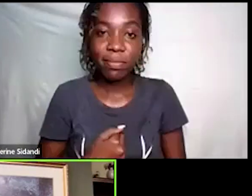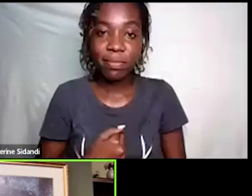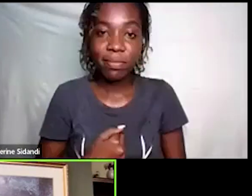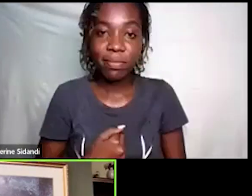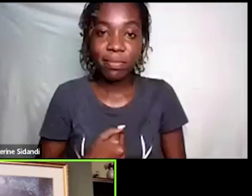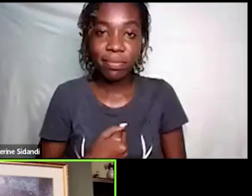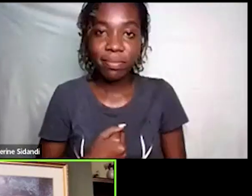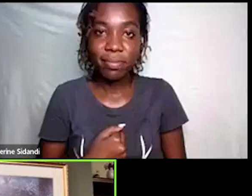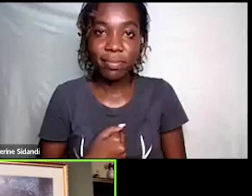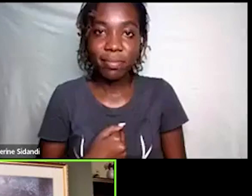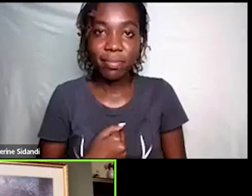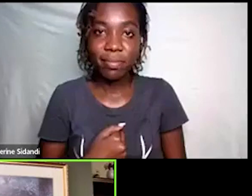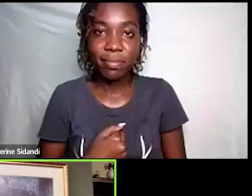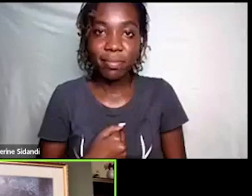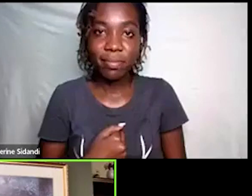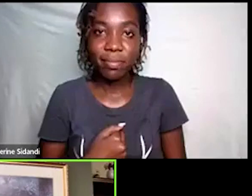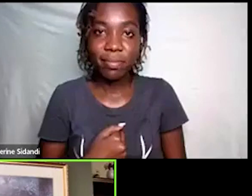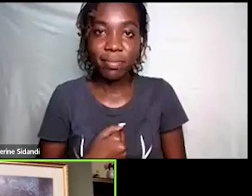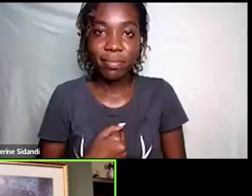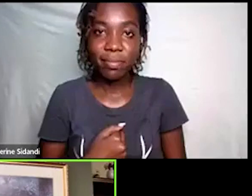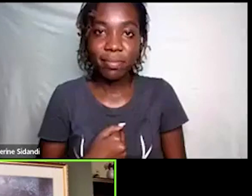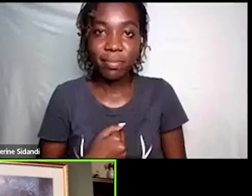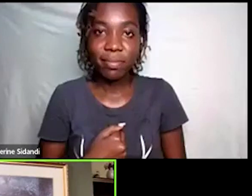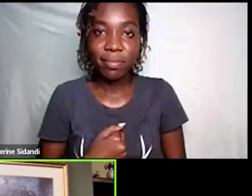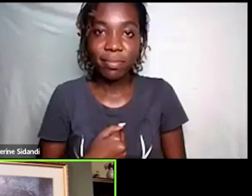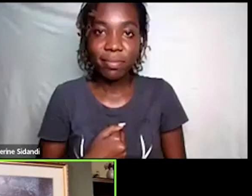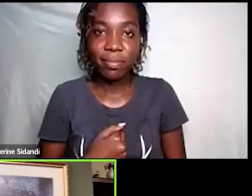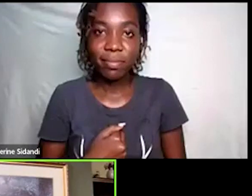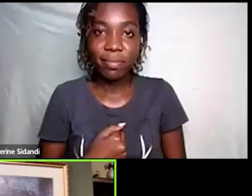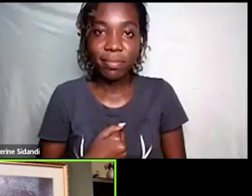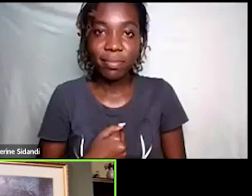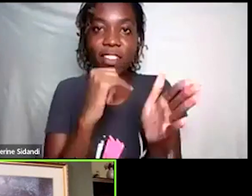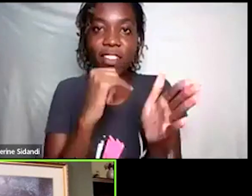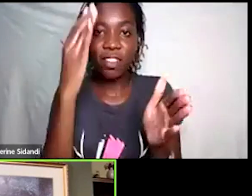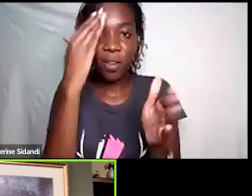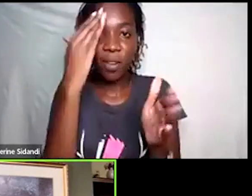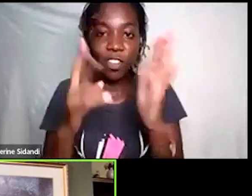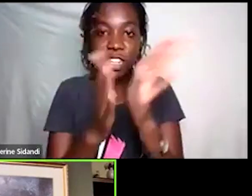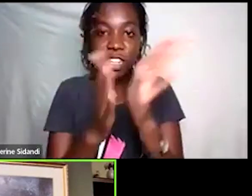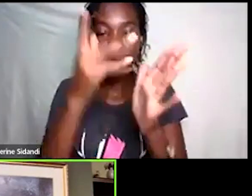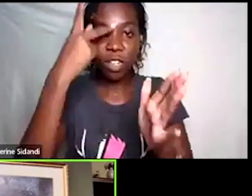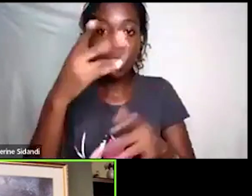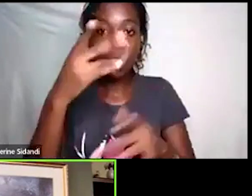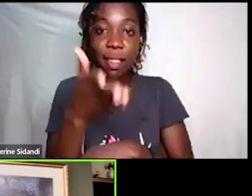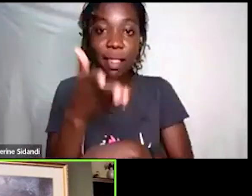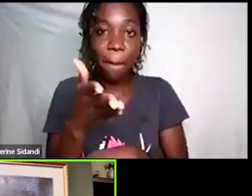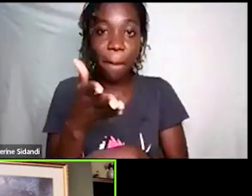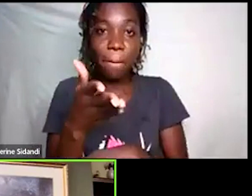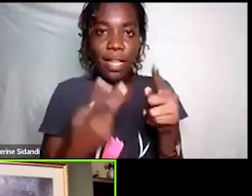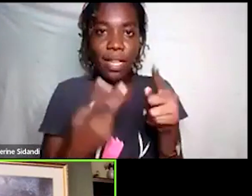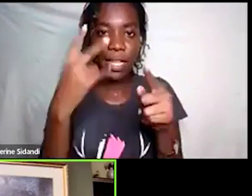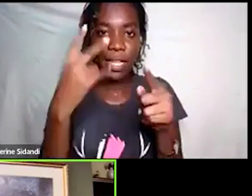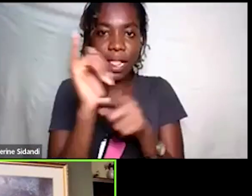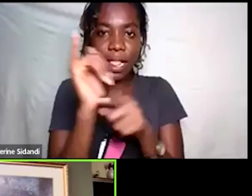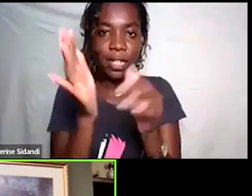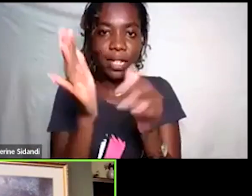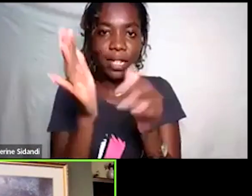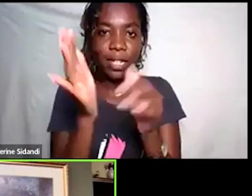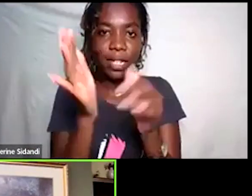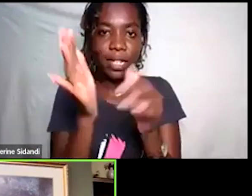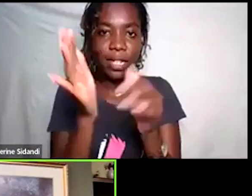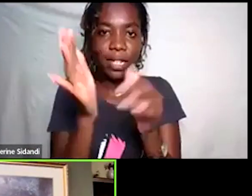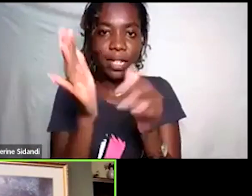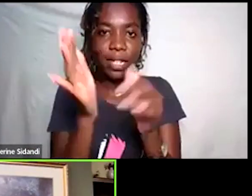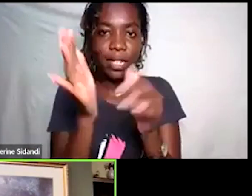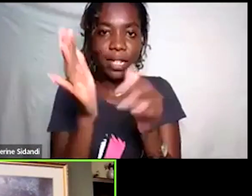where rules and policies are there. And so we'll look at I have summarized the whole shenanigan of rules into